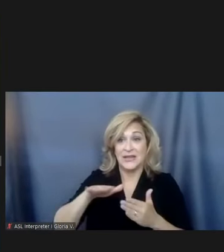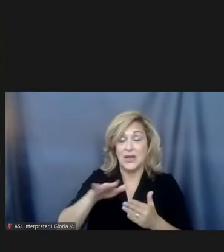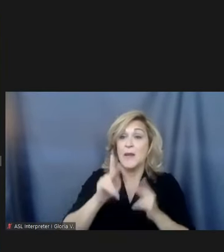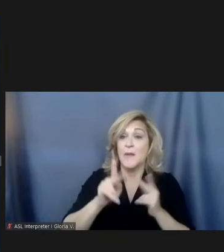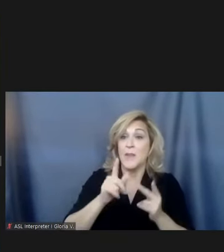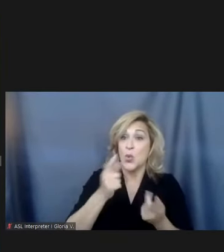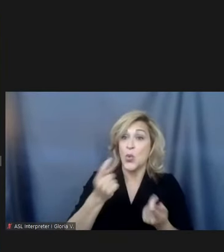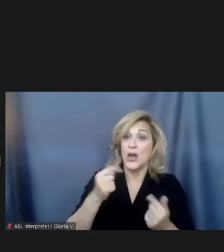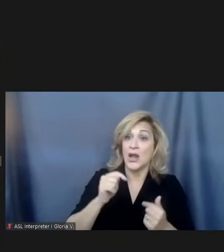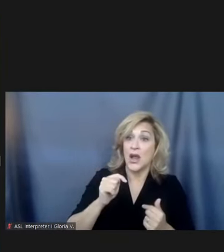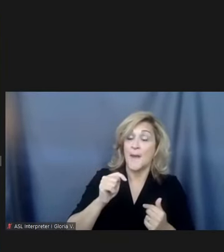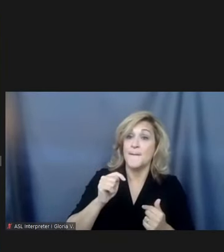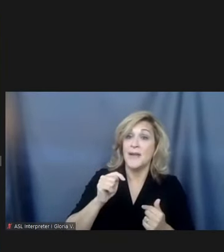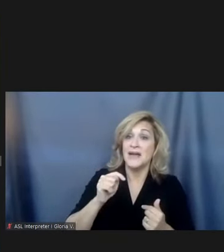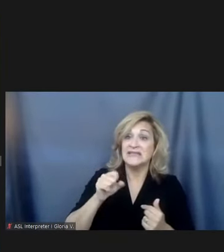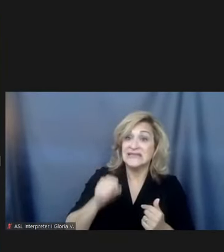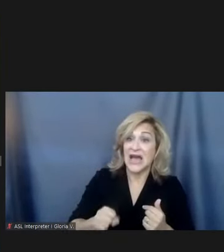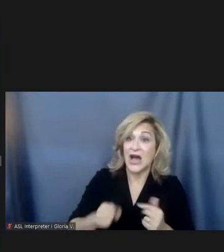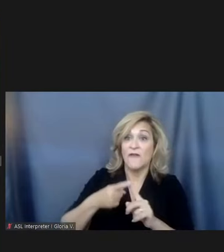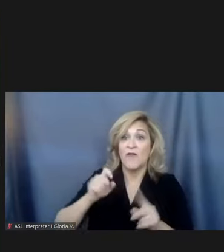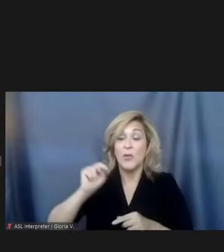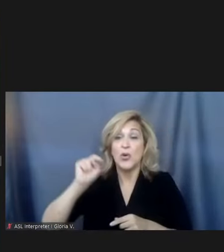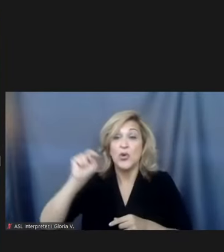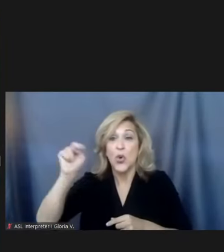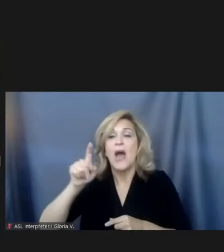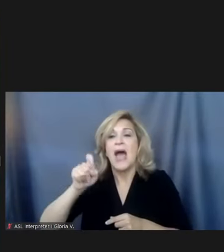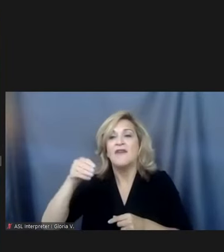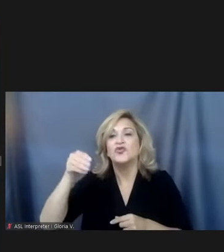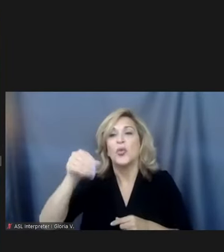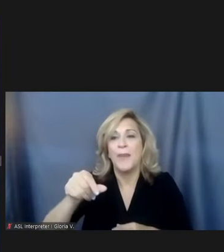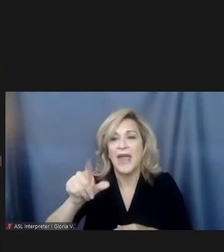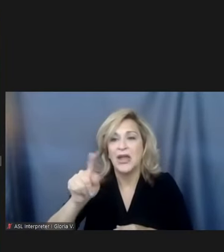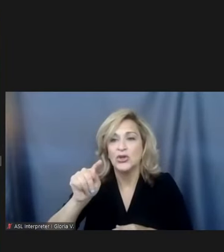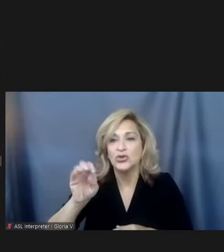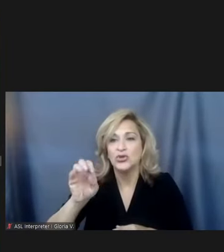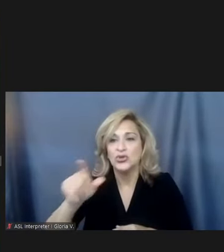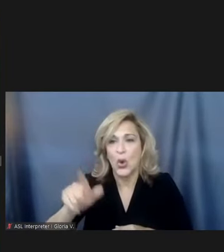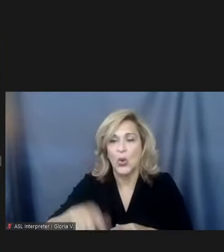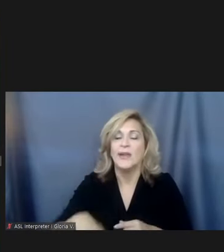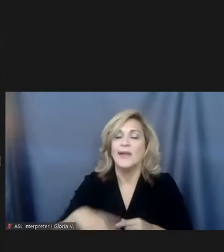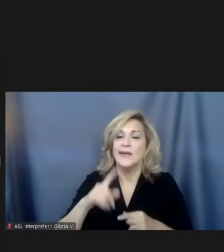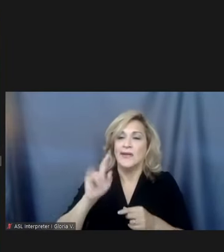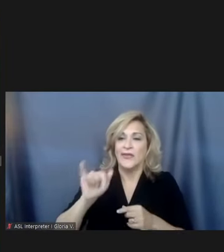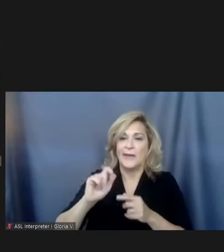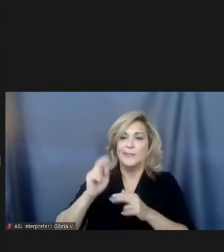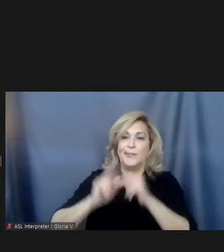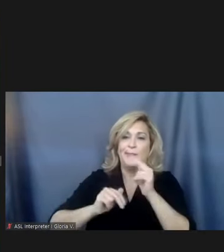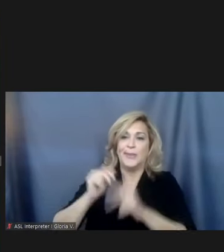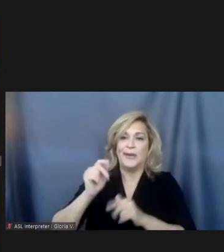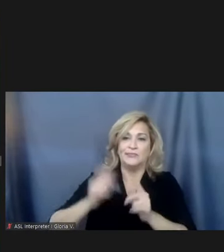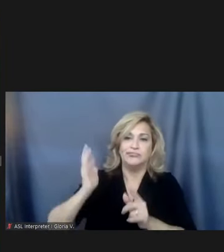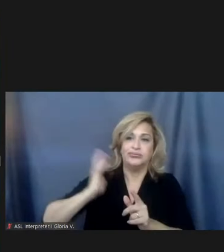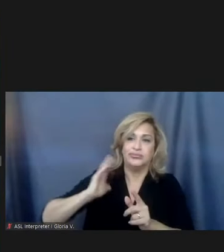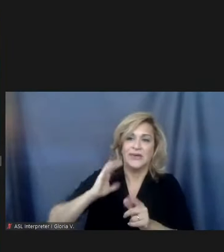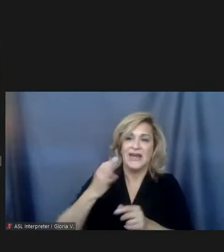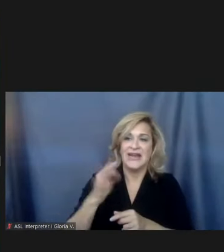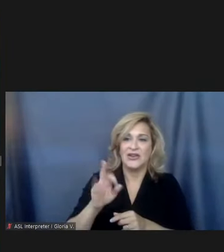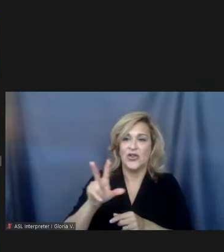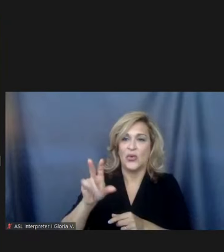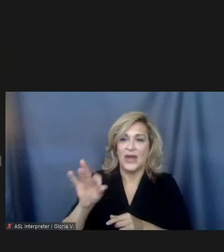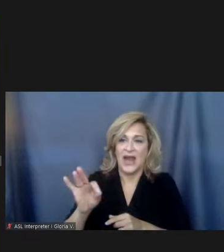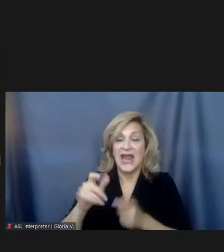south must pay a toll. It connects the Rockaway Peninsula to the mainland of Queens. It was built in 1939 and then expanded